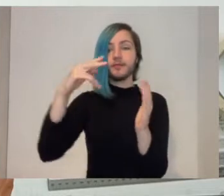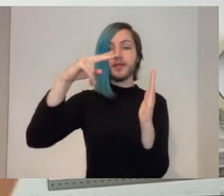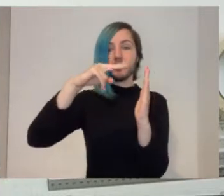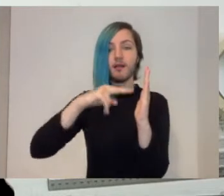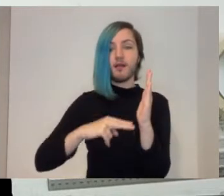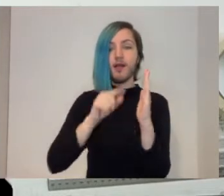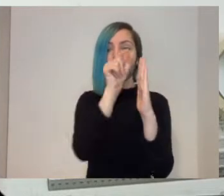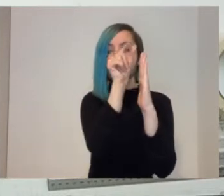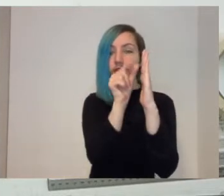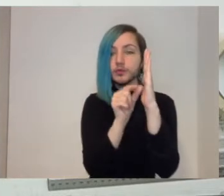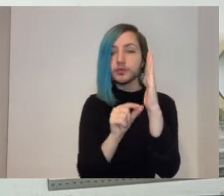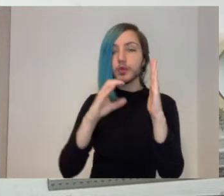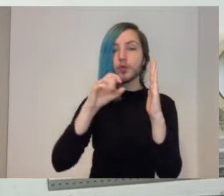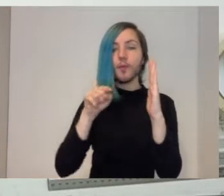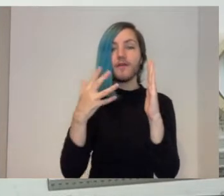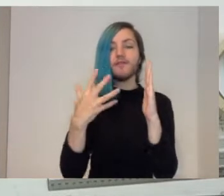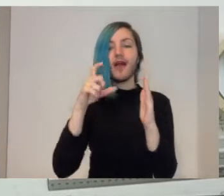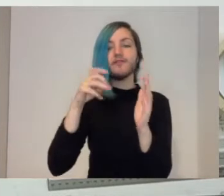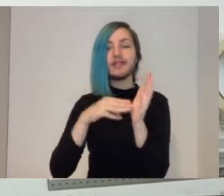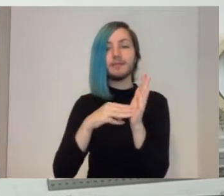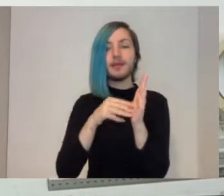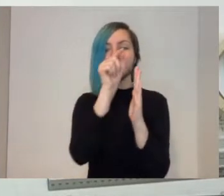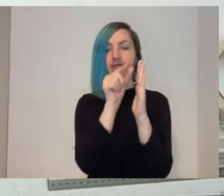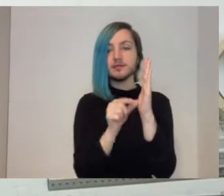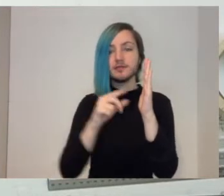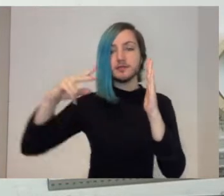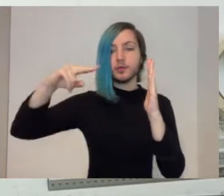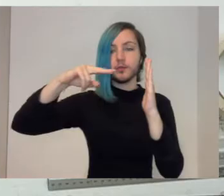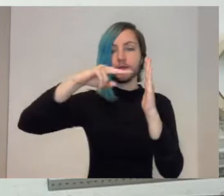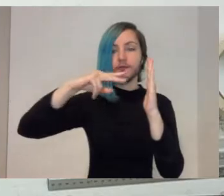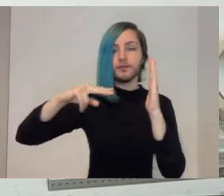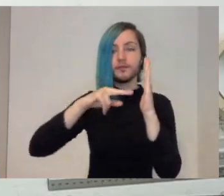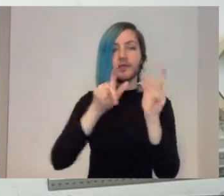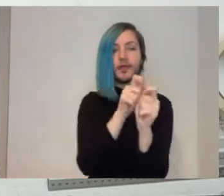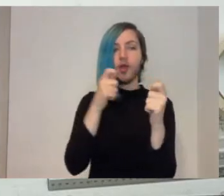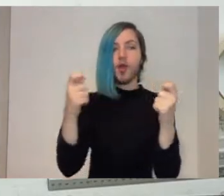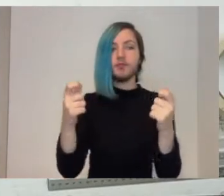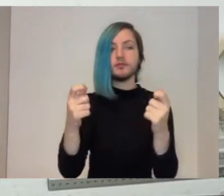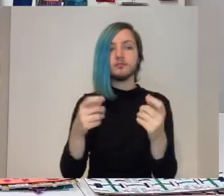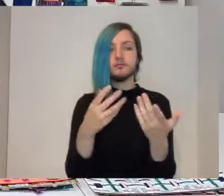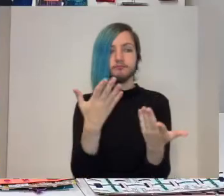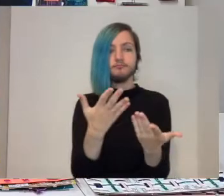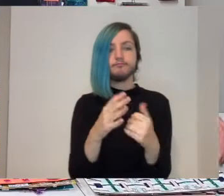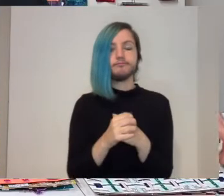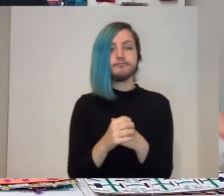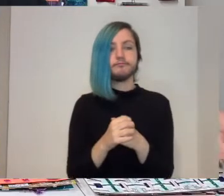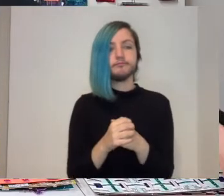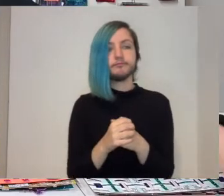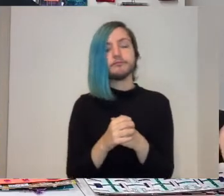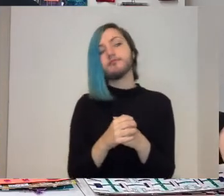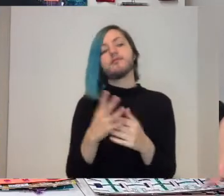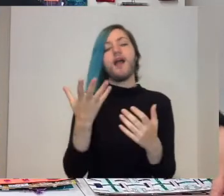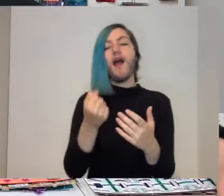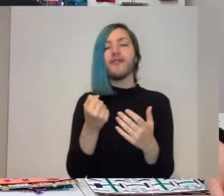from the edge of the paper. So at the end, your paper will be covered in slits like that. Got a pre-made